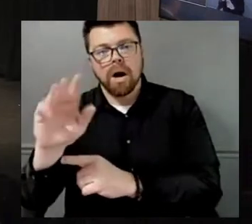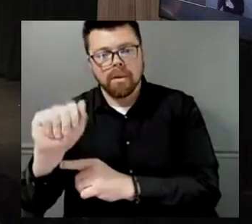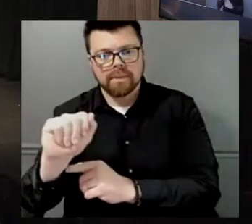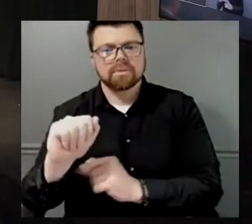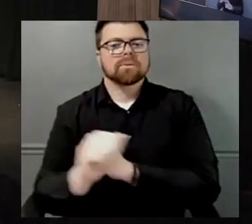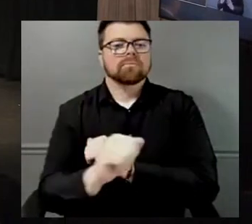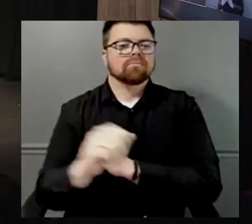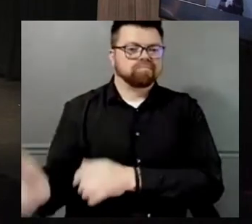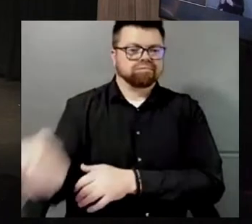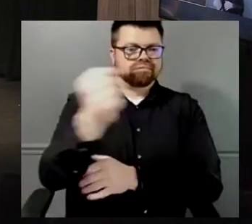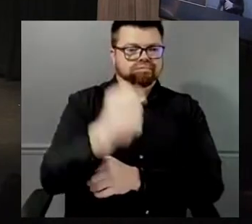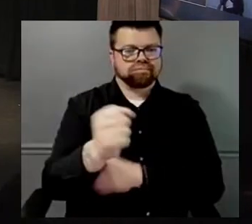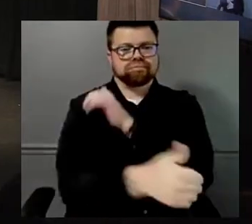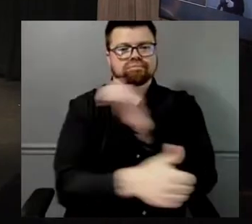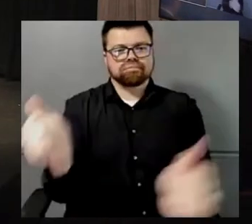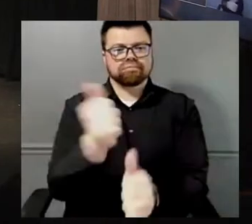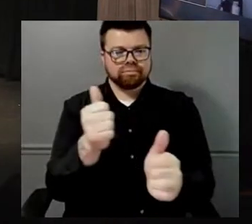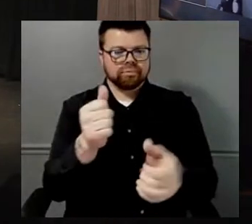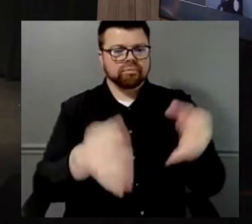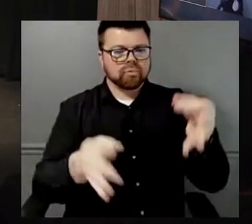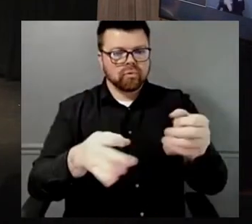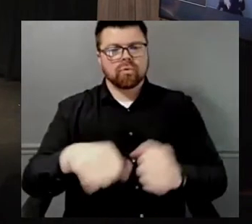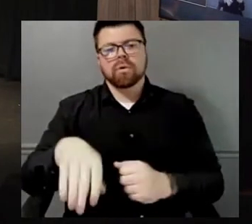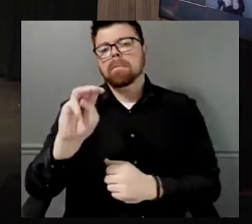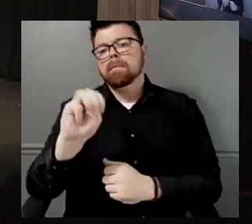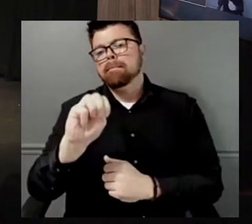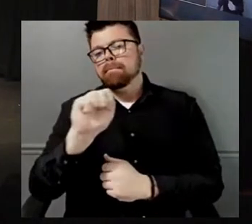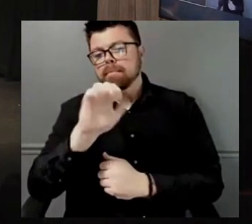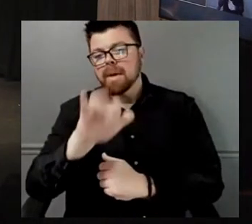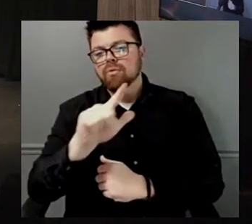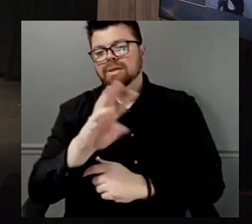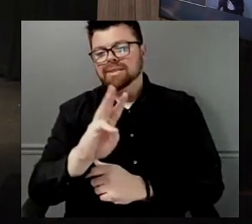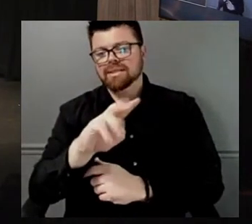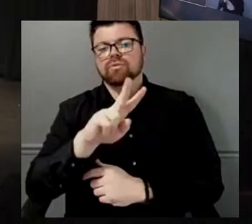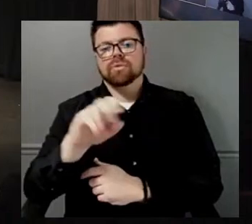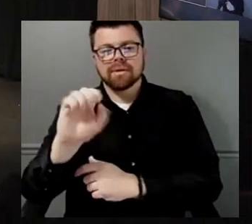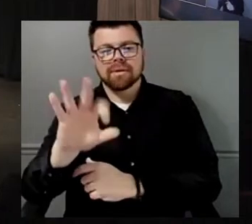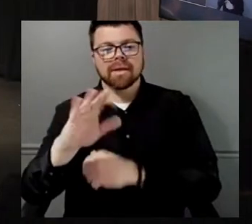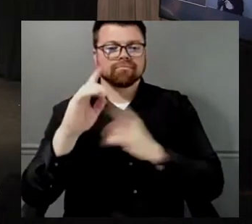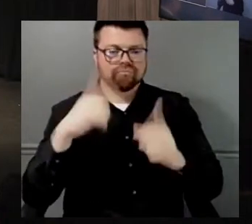May 26, 2009, and she assumed this role August